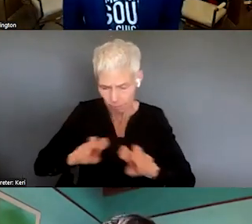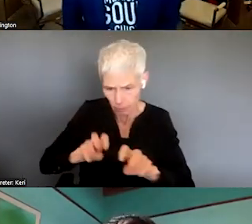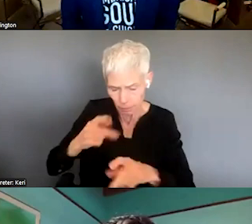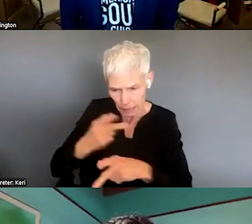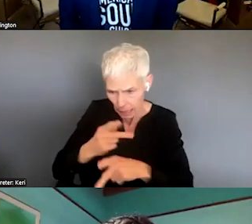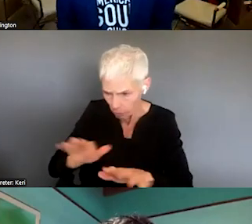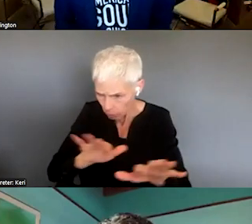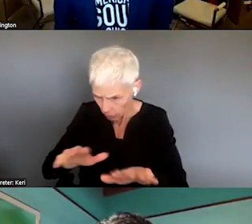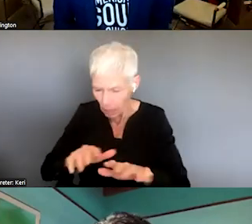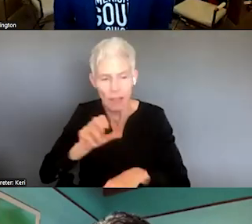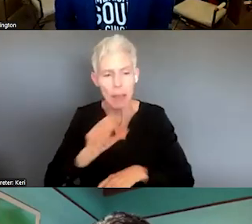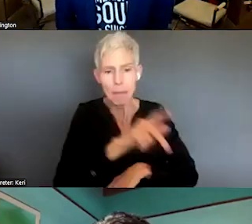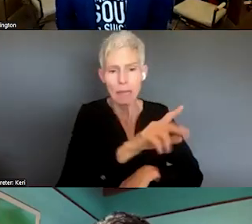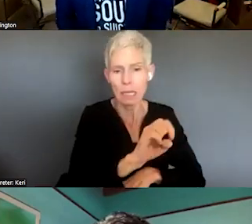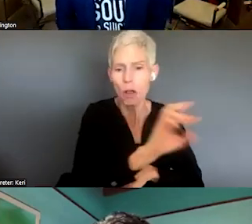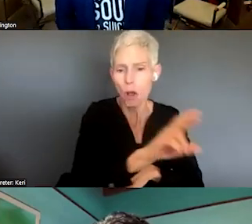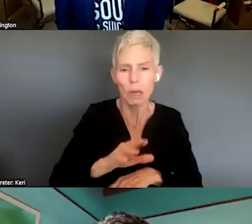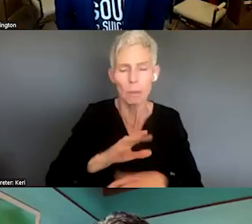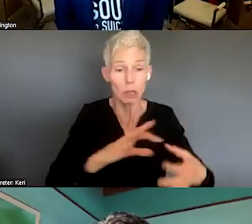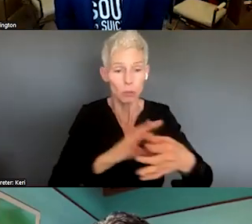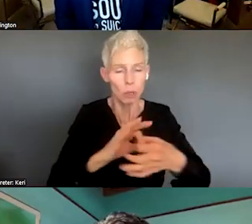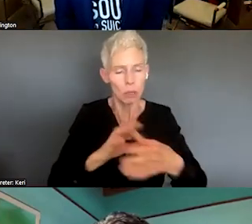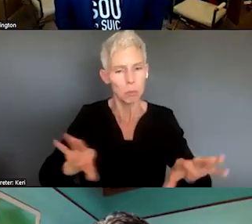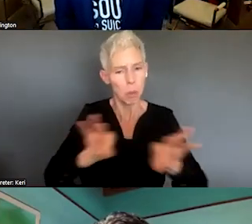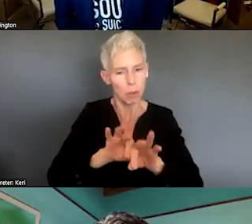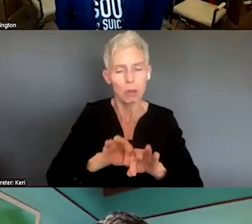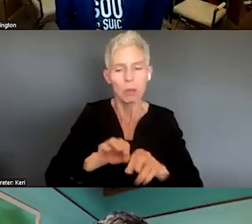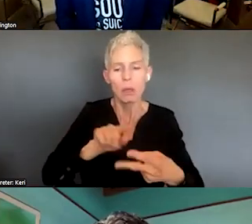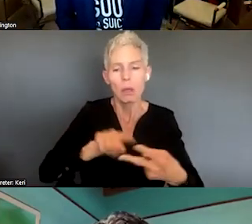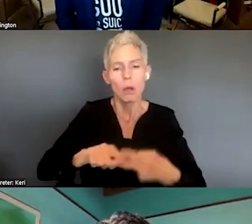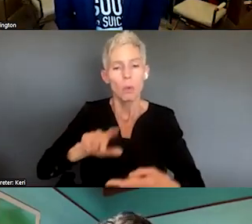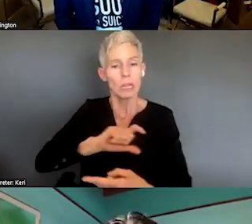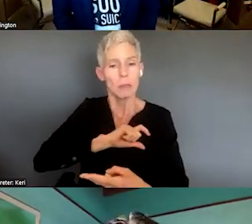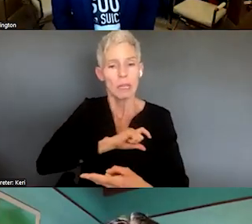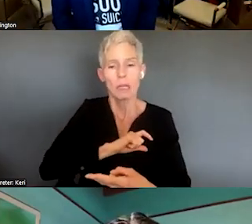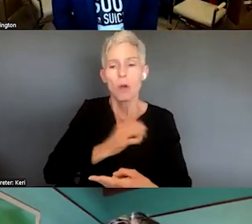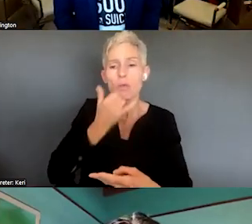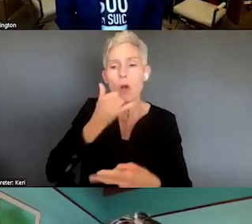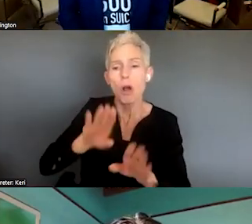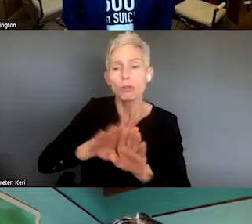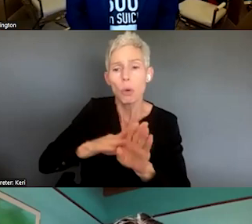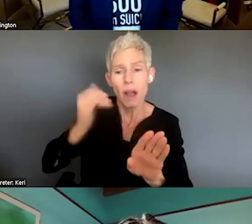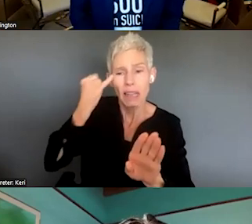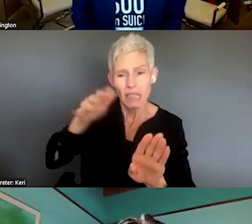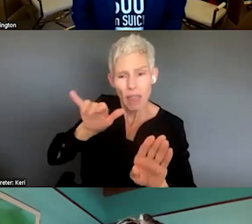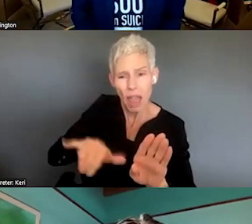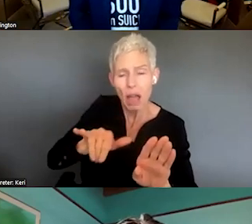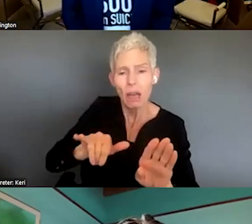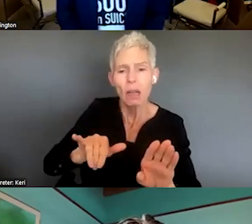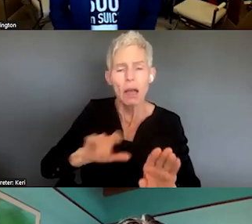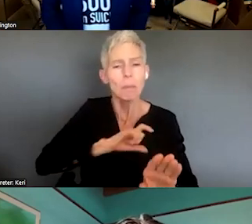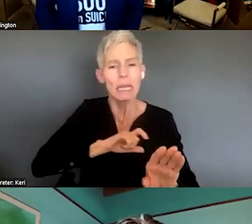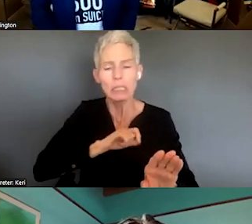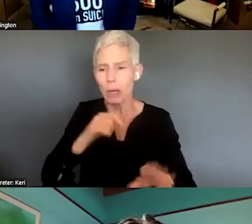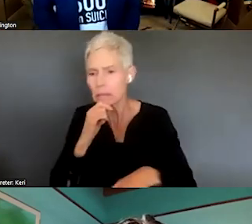Um, and with the police, that no wrong door concept is that, the police shouldn't have to be